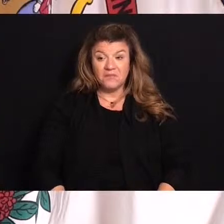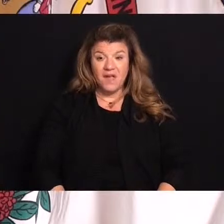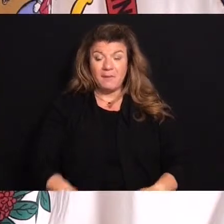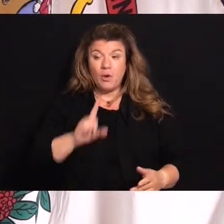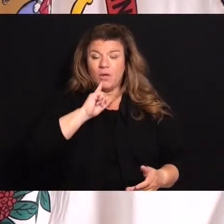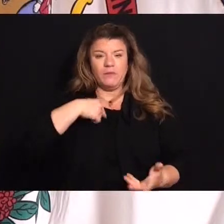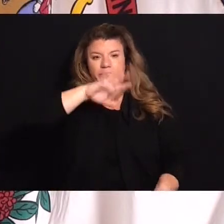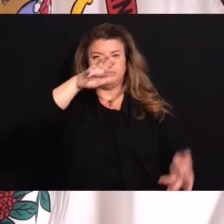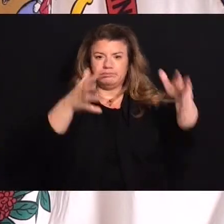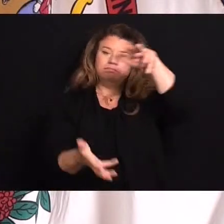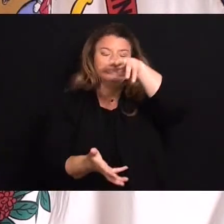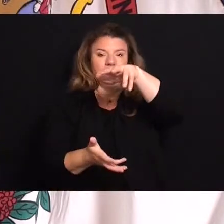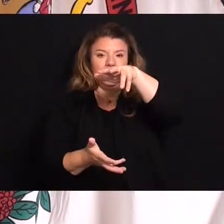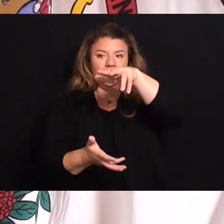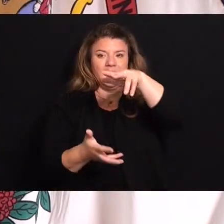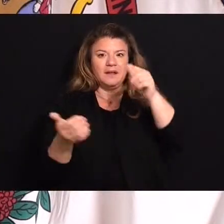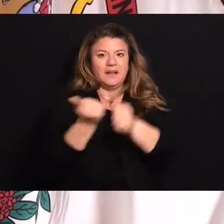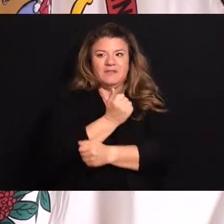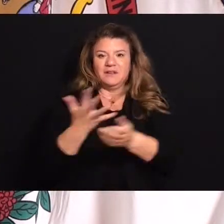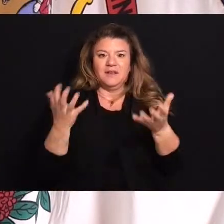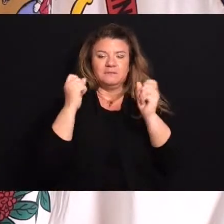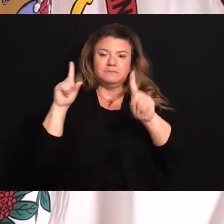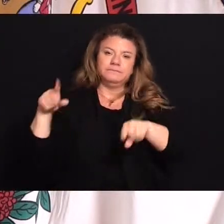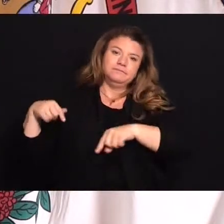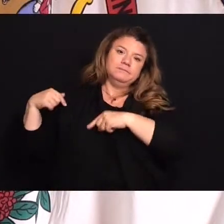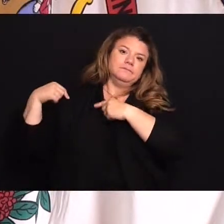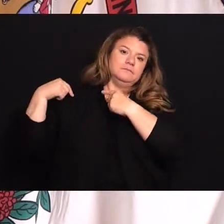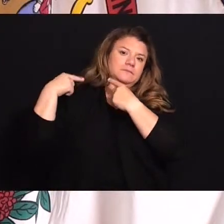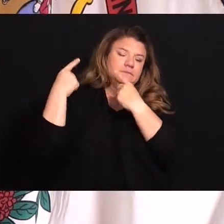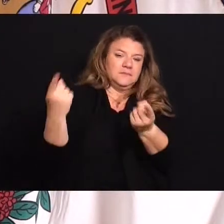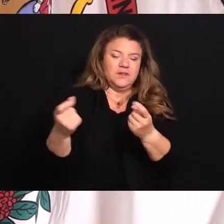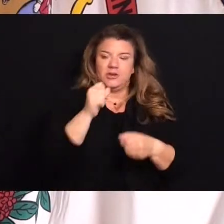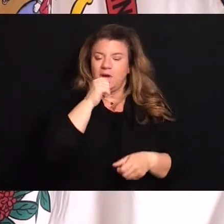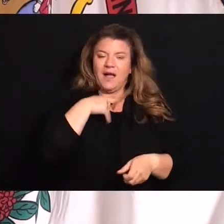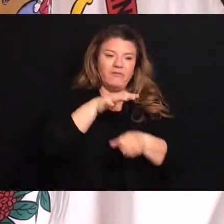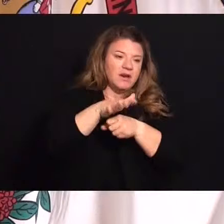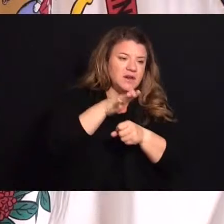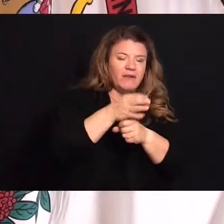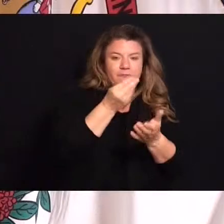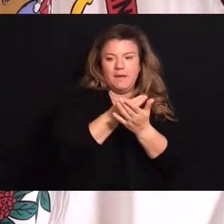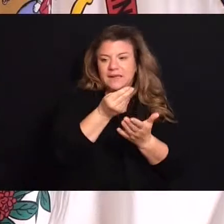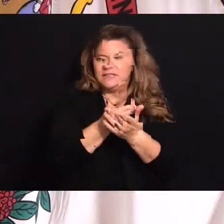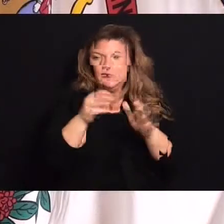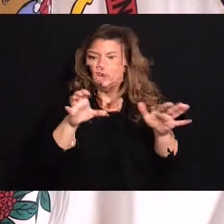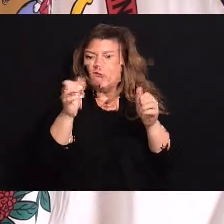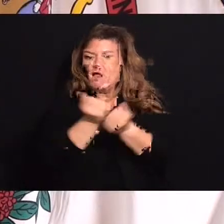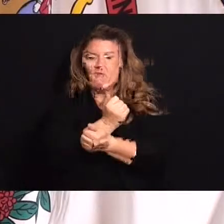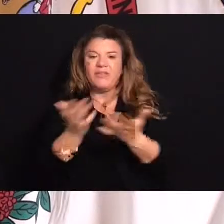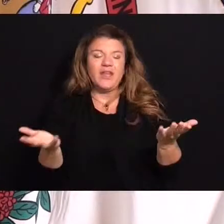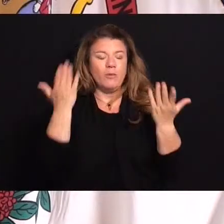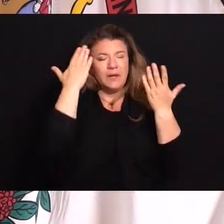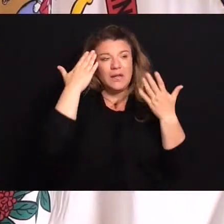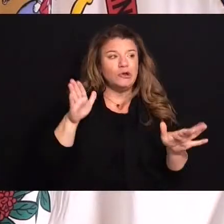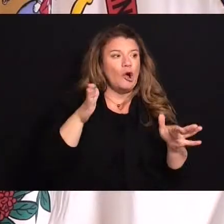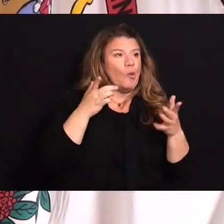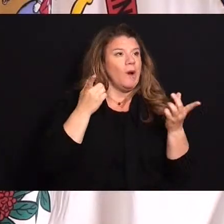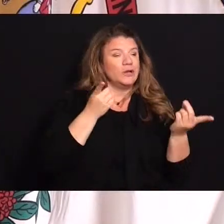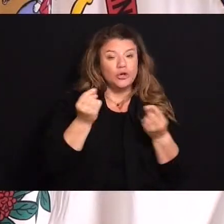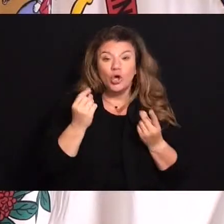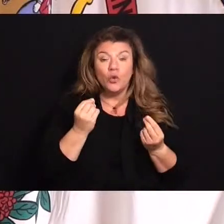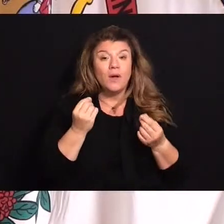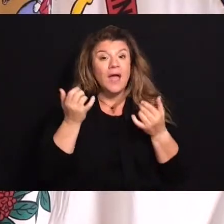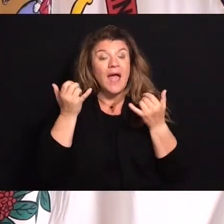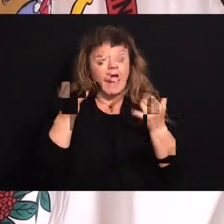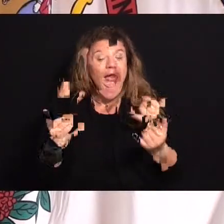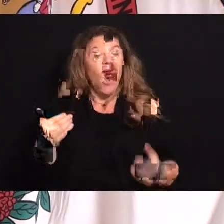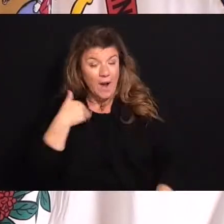upside down in the decades of the past, and we didn't have any money to turn around. We didn't know what to do, and now we got